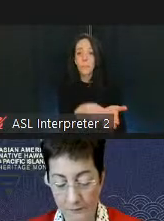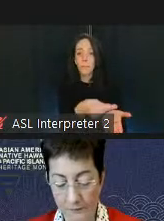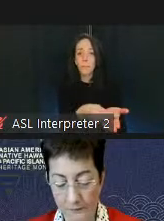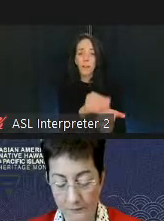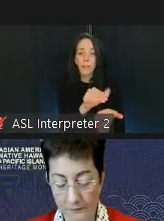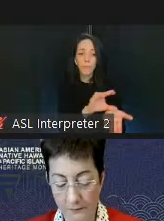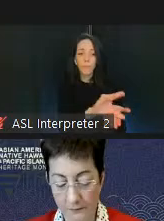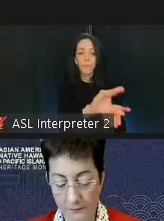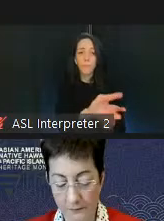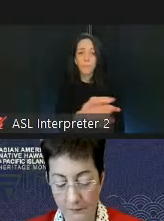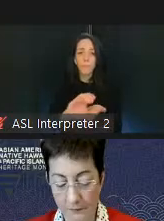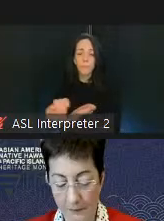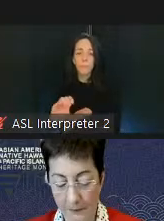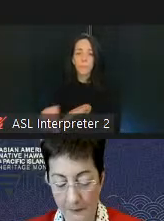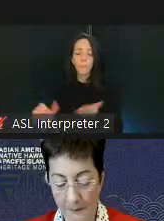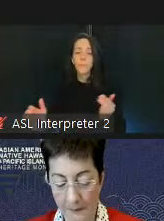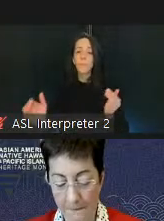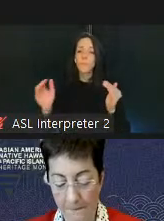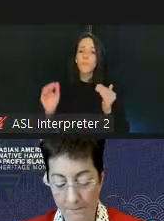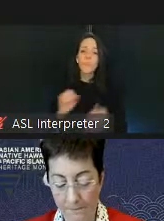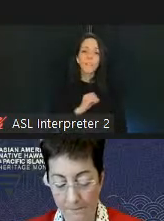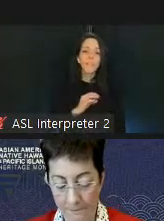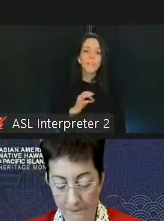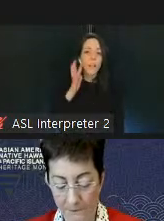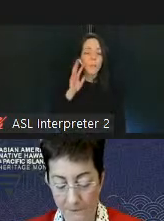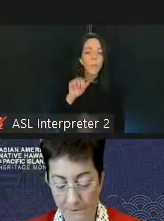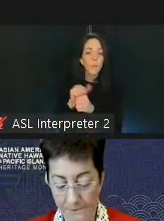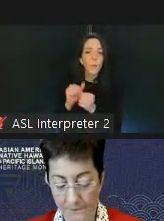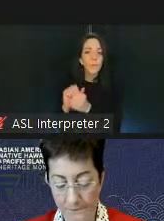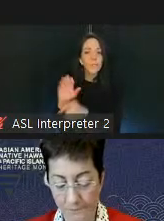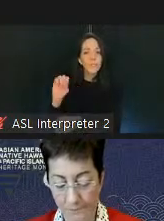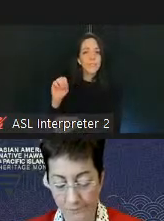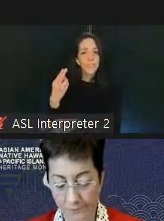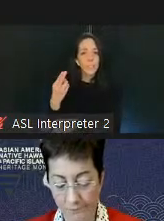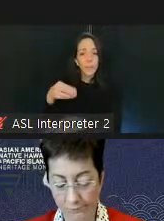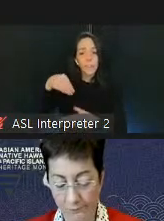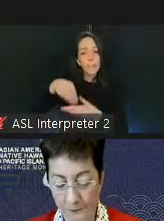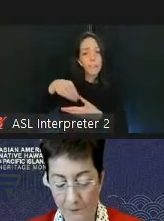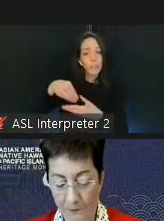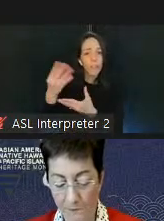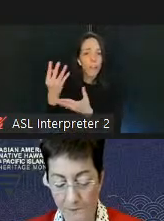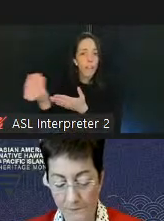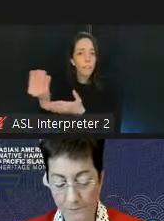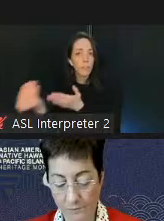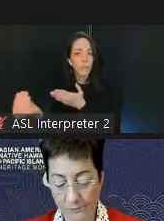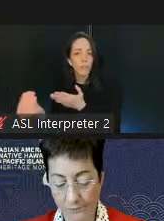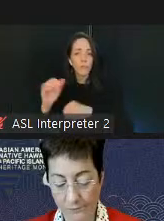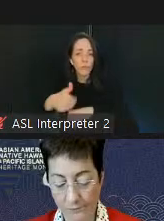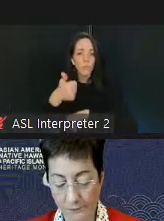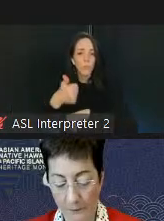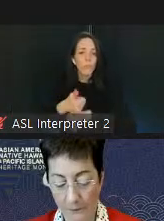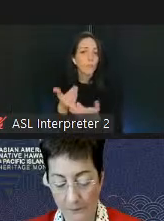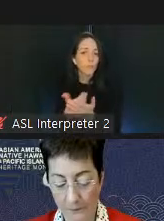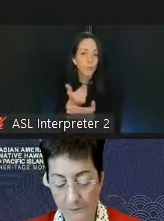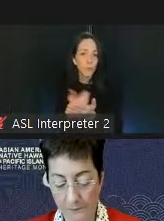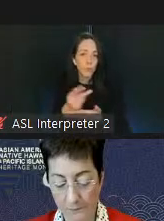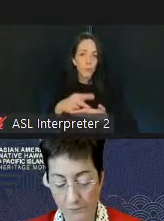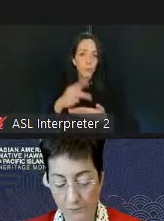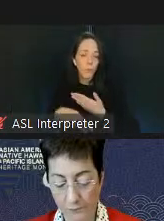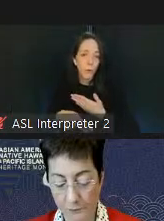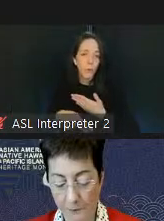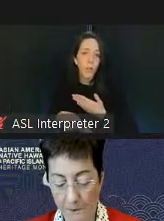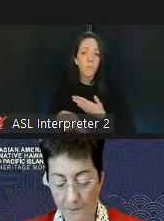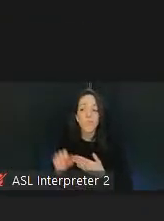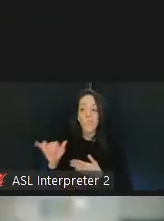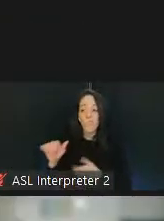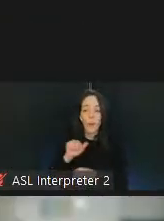with stakeholders, both internal and external to the county, to launch this new program. Included in this work is a look